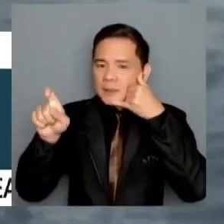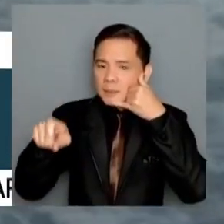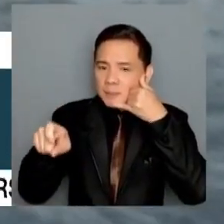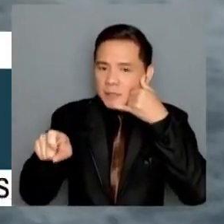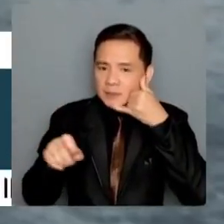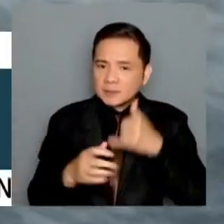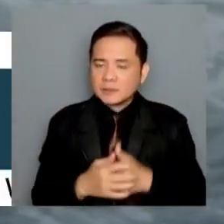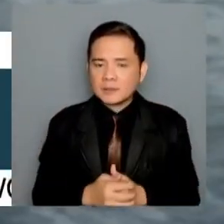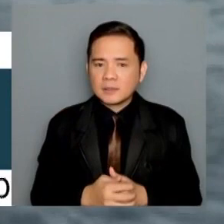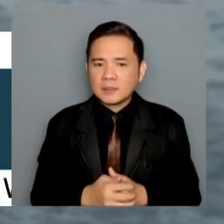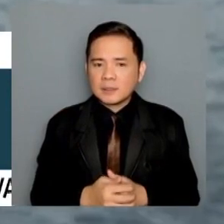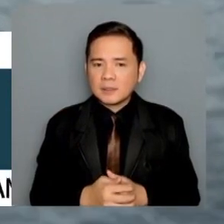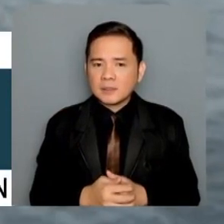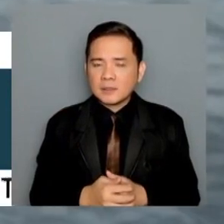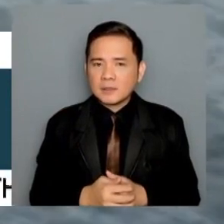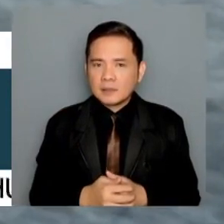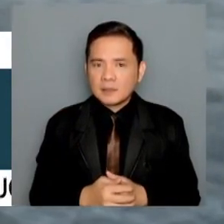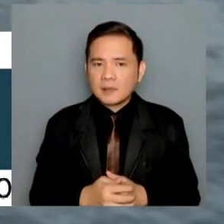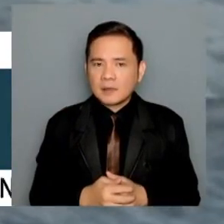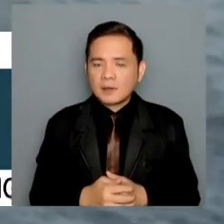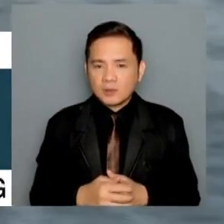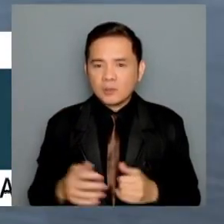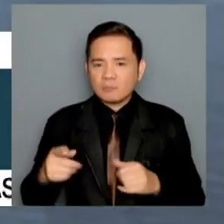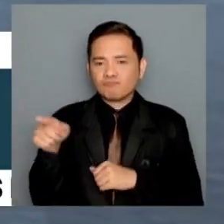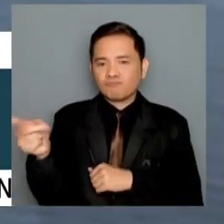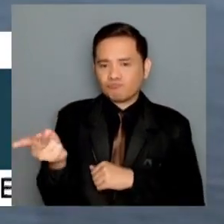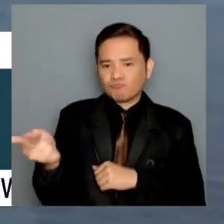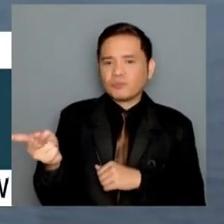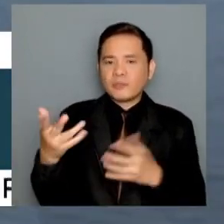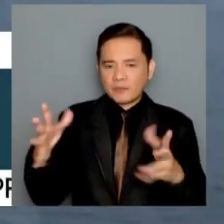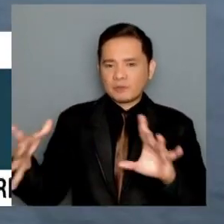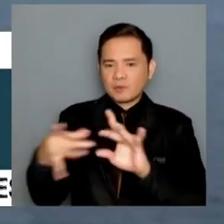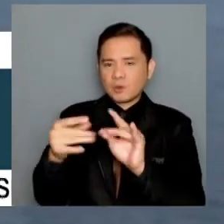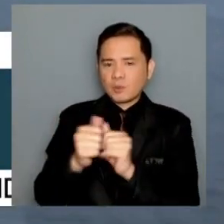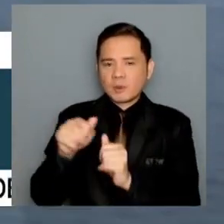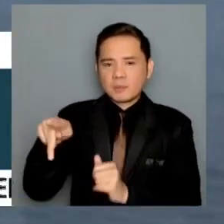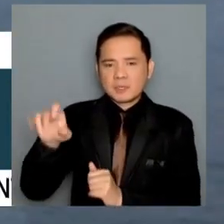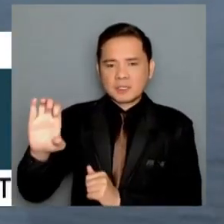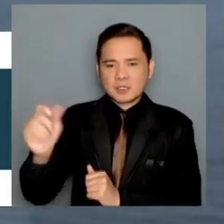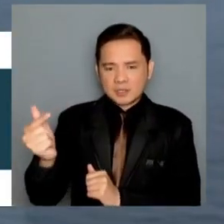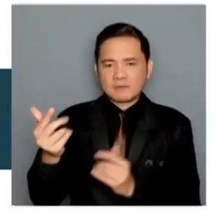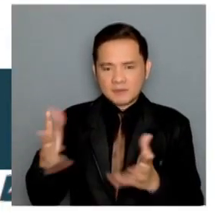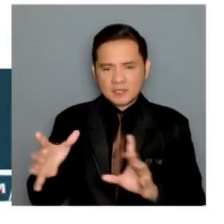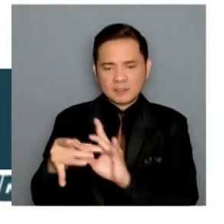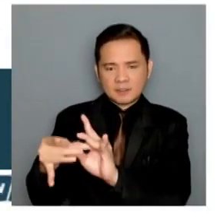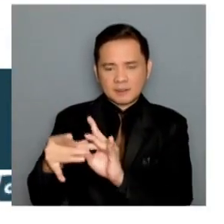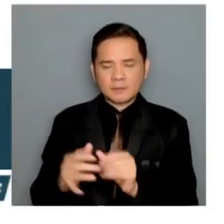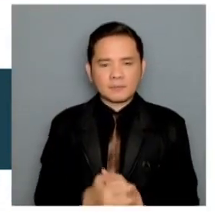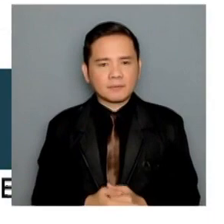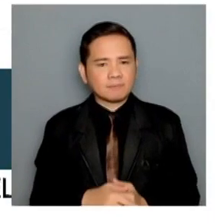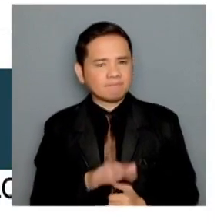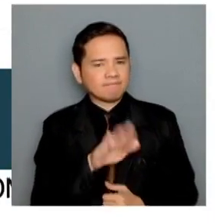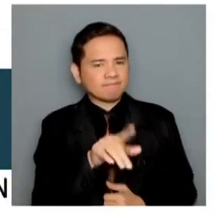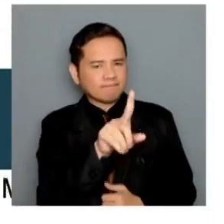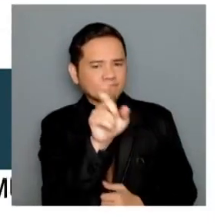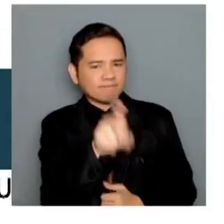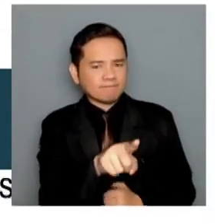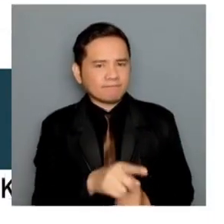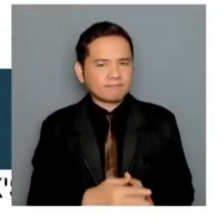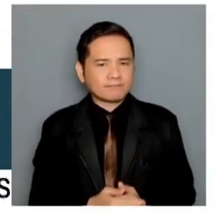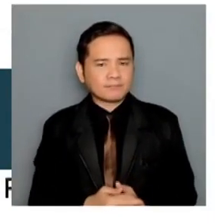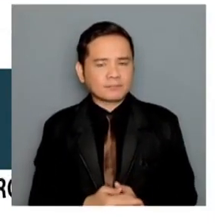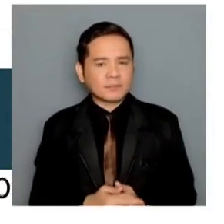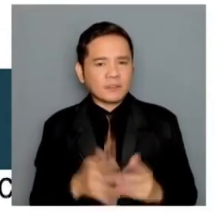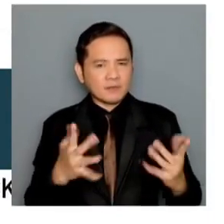command and with our Philippine Coast Guard. Okay. Just for the record, Governor Dolora, we spoke